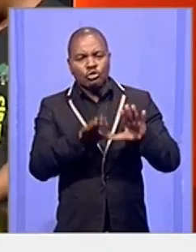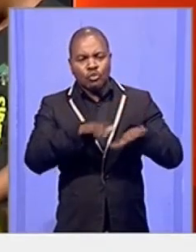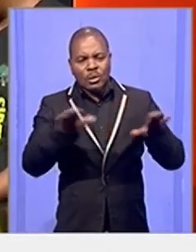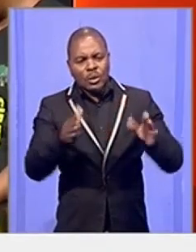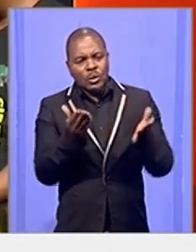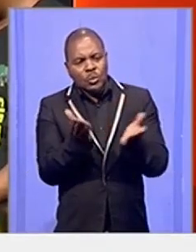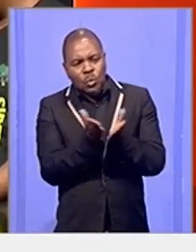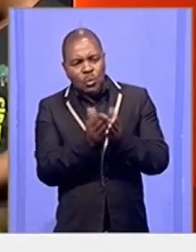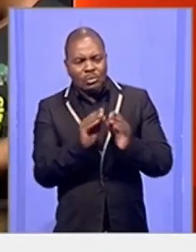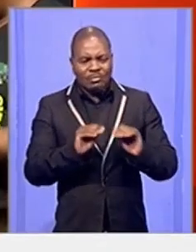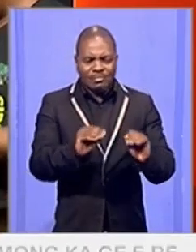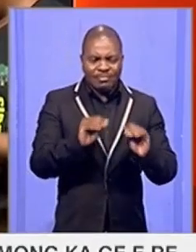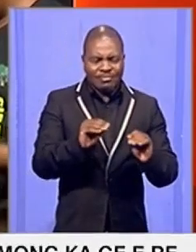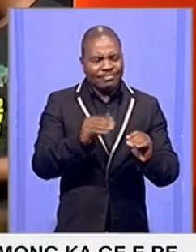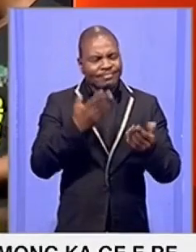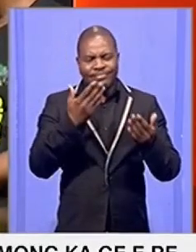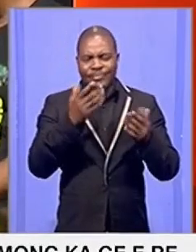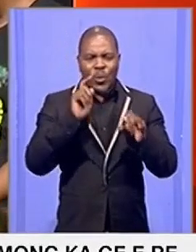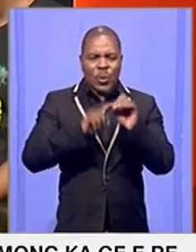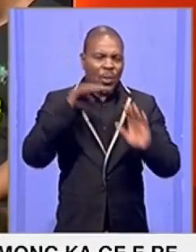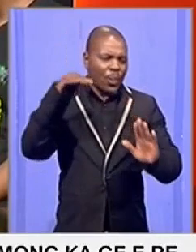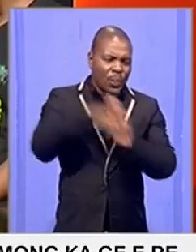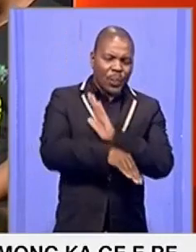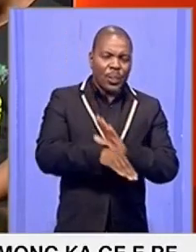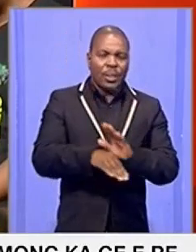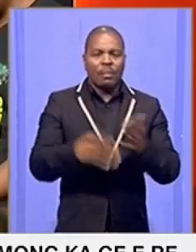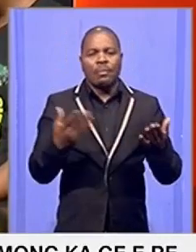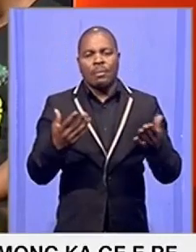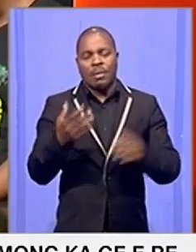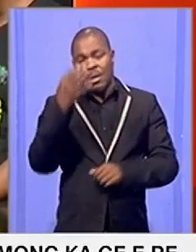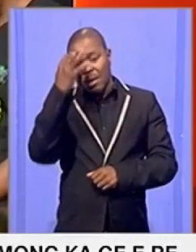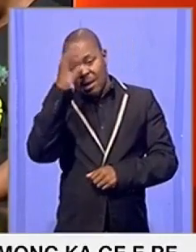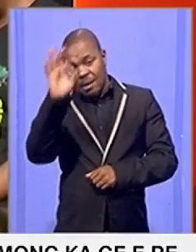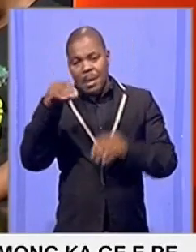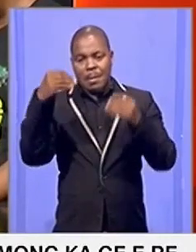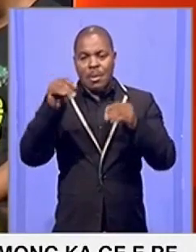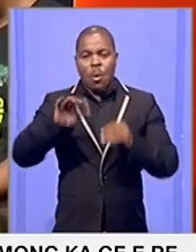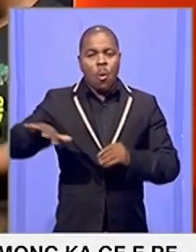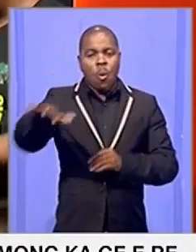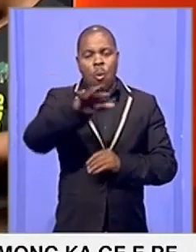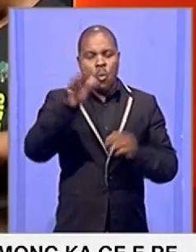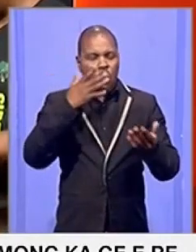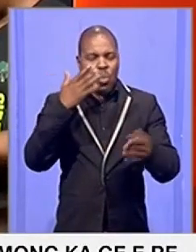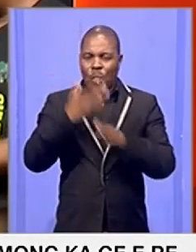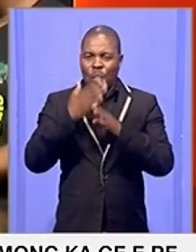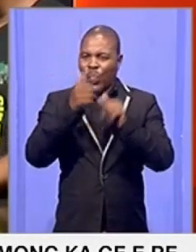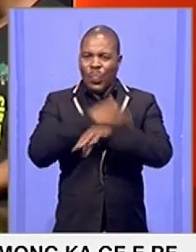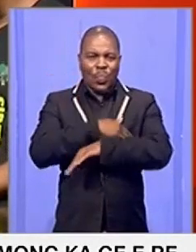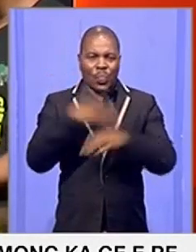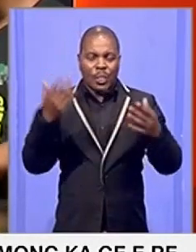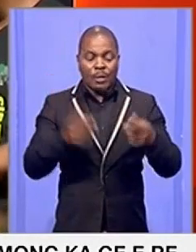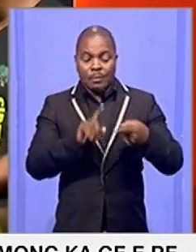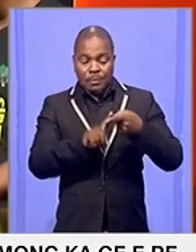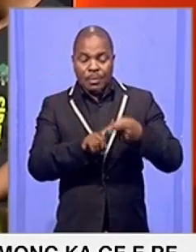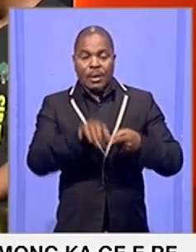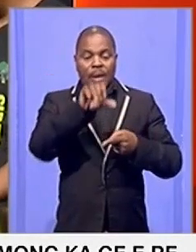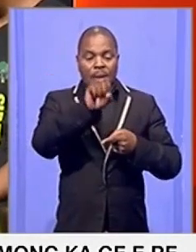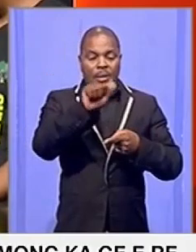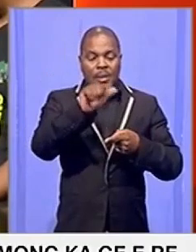gona e wele, dikgwebo ka moka tša mmušo a di sa bereka, SAA,